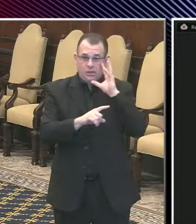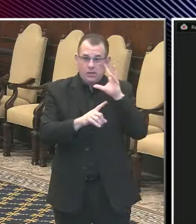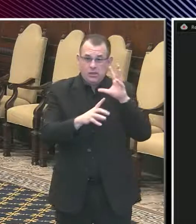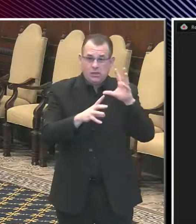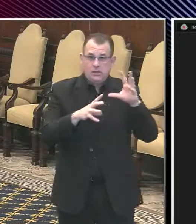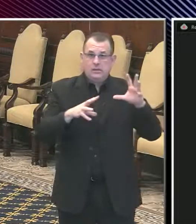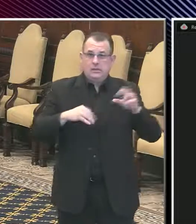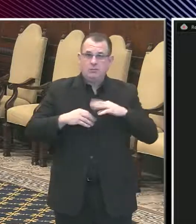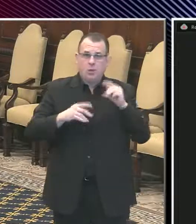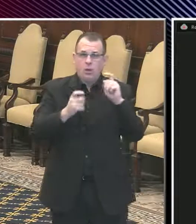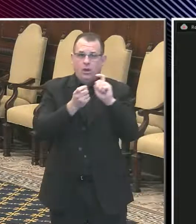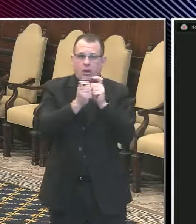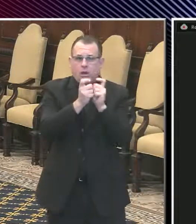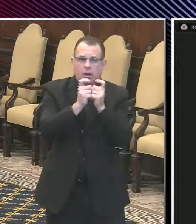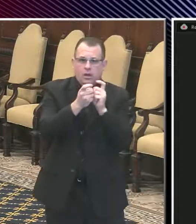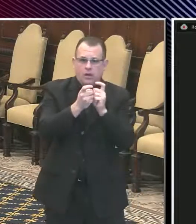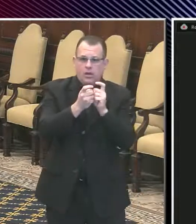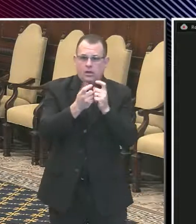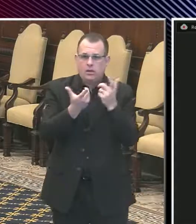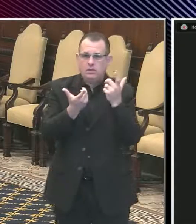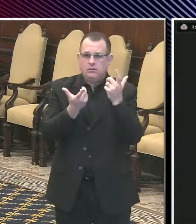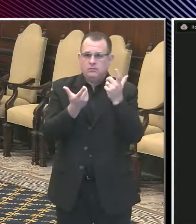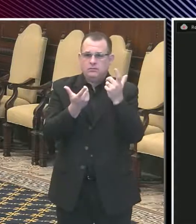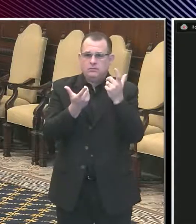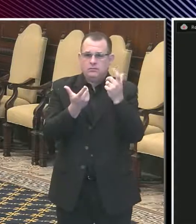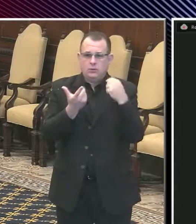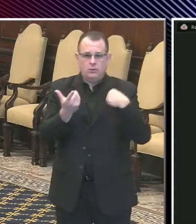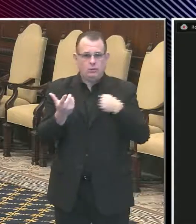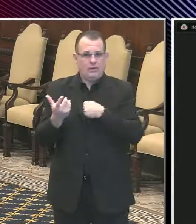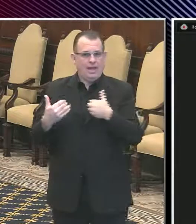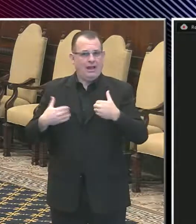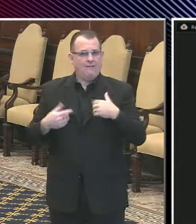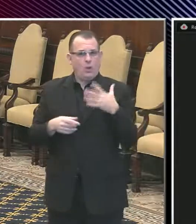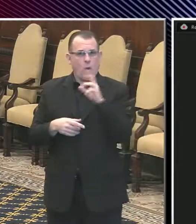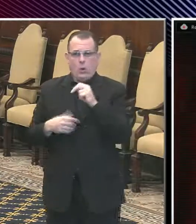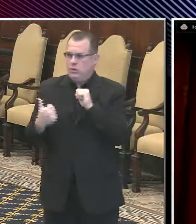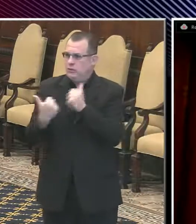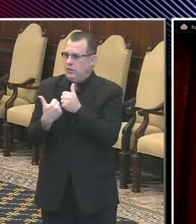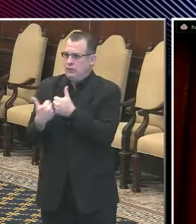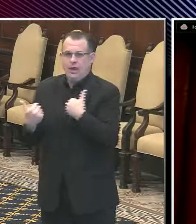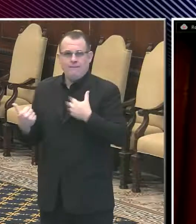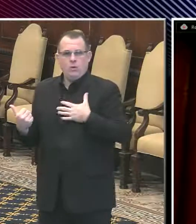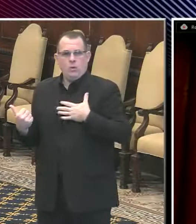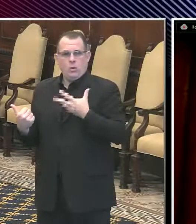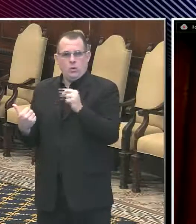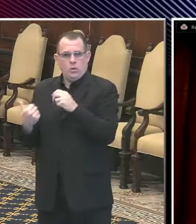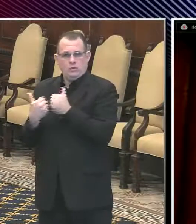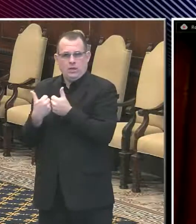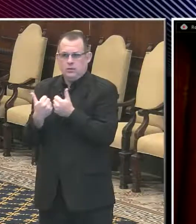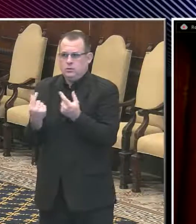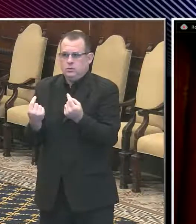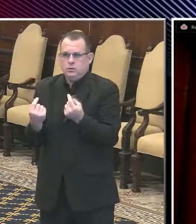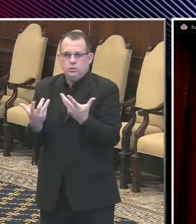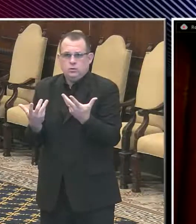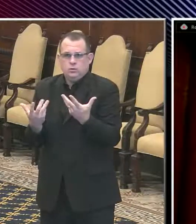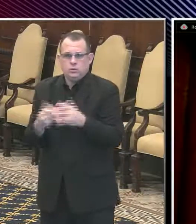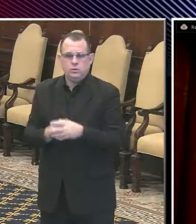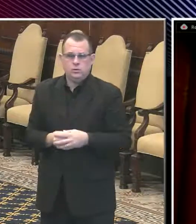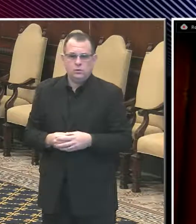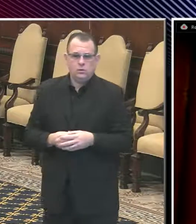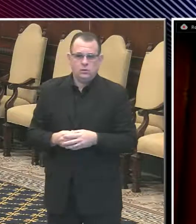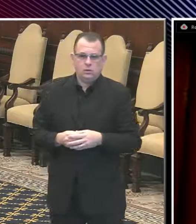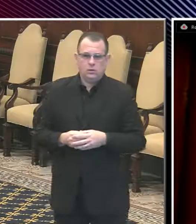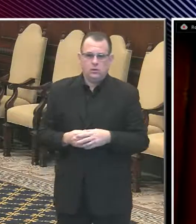all on what additional challenges Philly might face as biggest city compared to the rest of the Before Dr. Farley